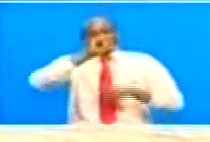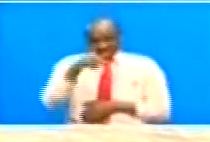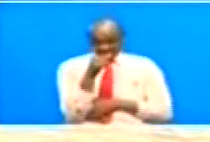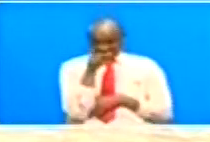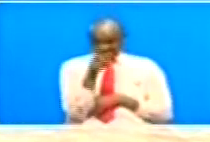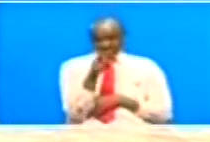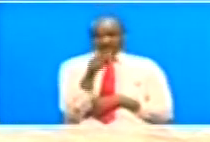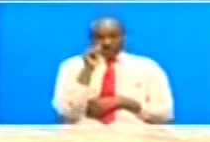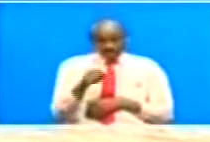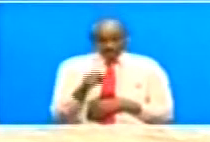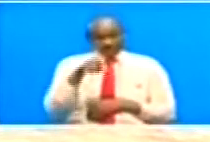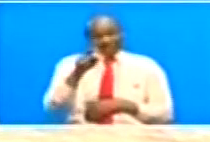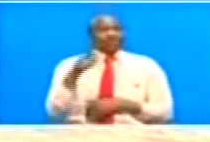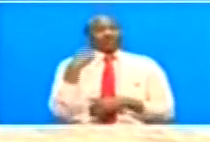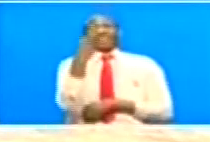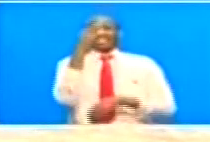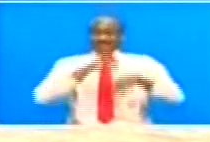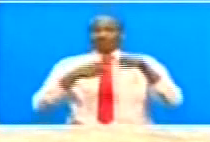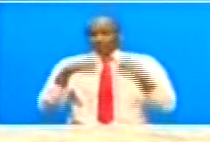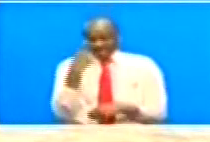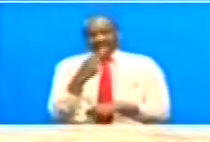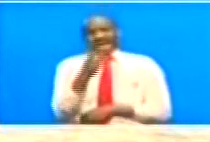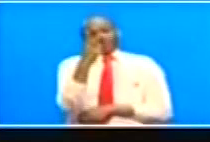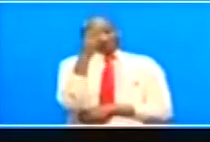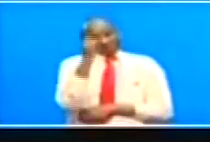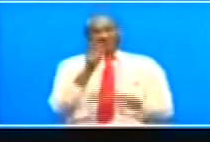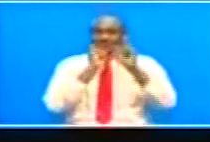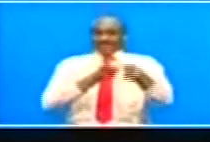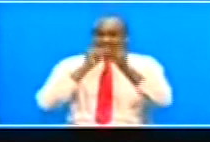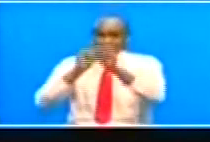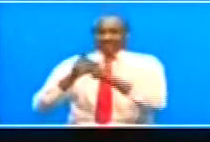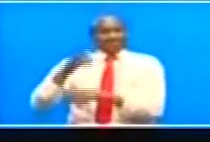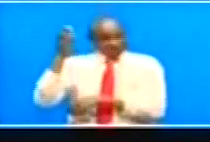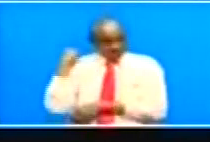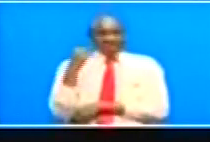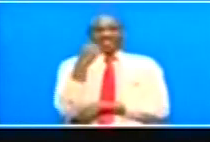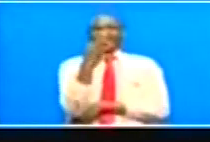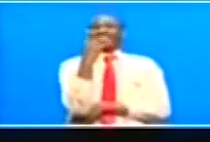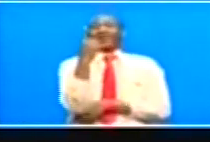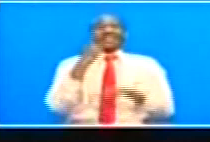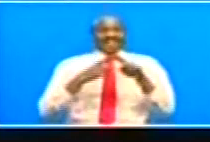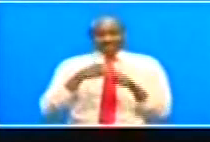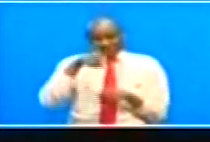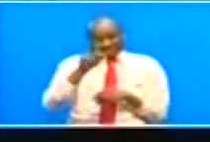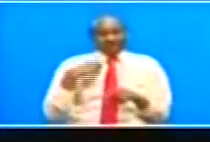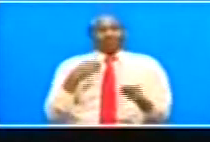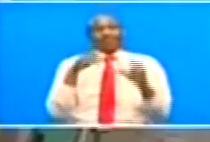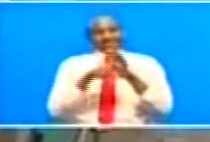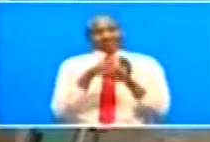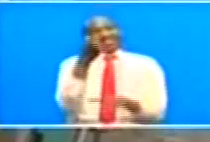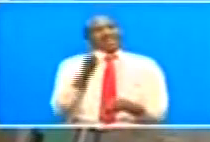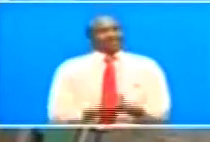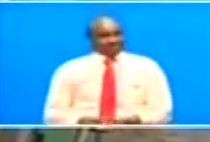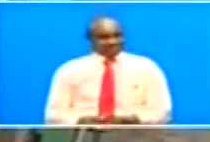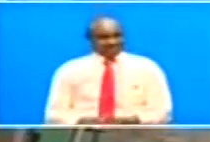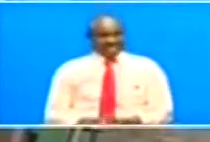him 3 overall victories and 25 podium prizes during his 31 years as a participant. In